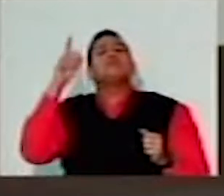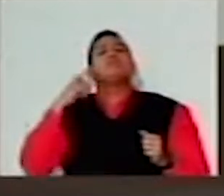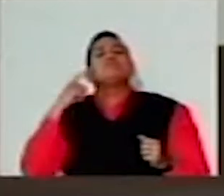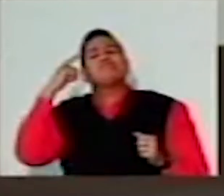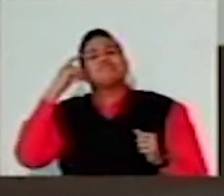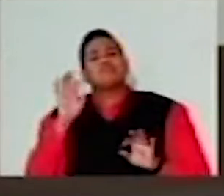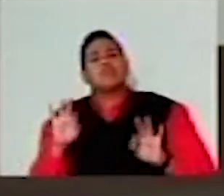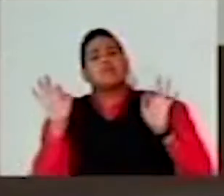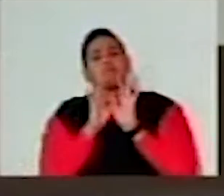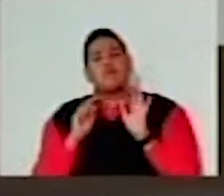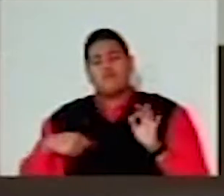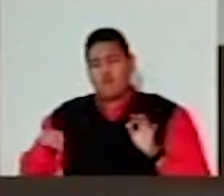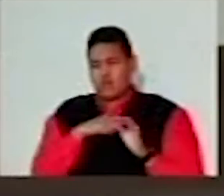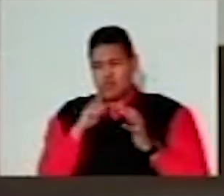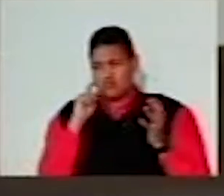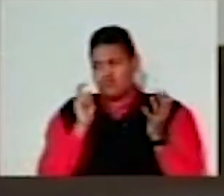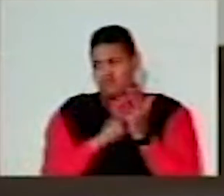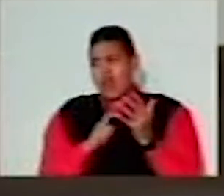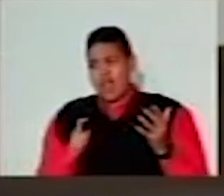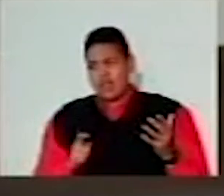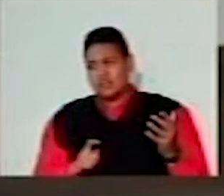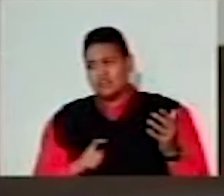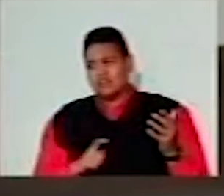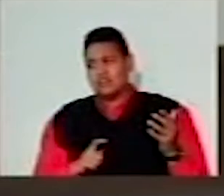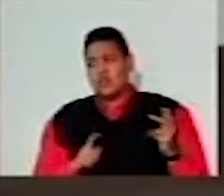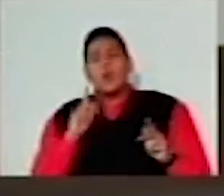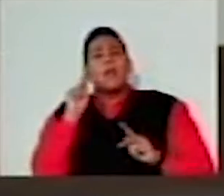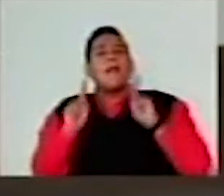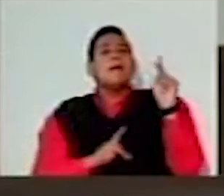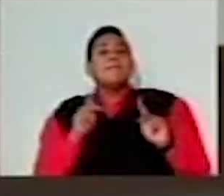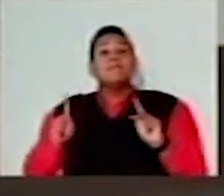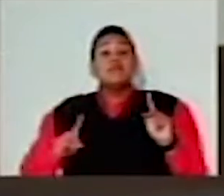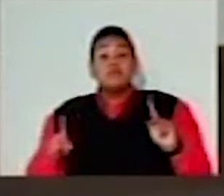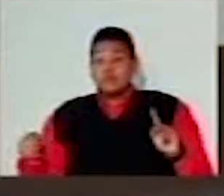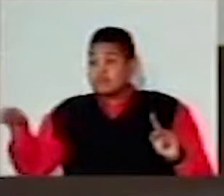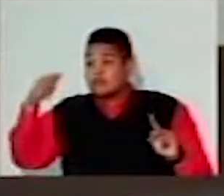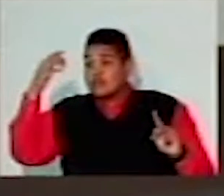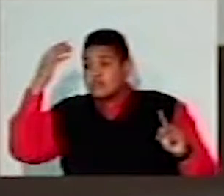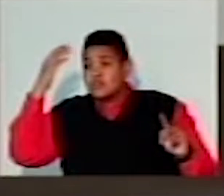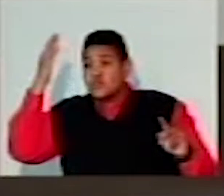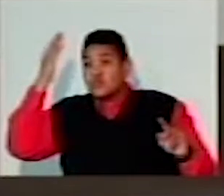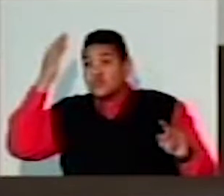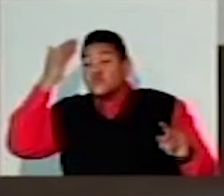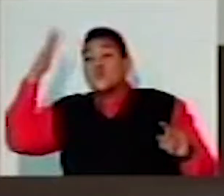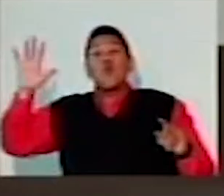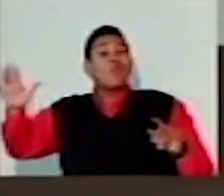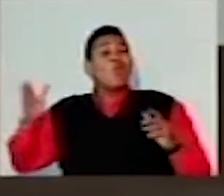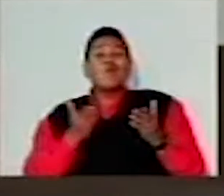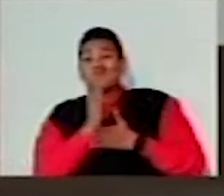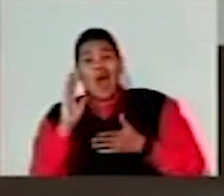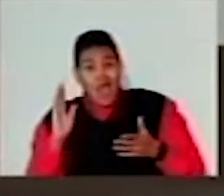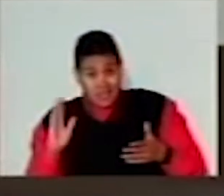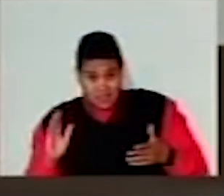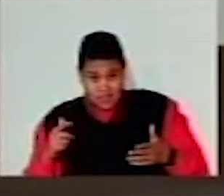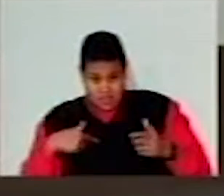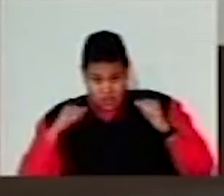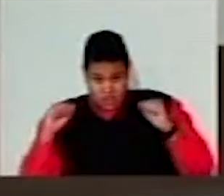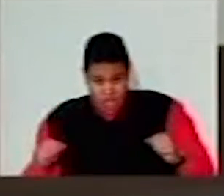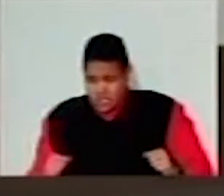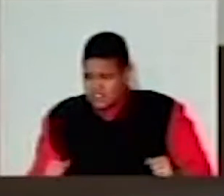recognize that unless the people know their rights, they're not able to pursue them.